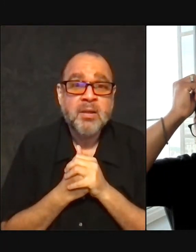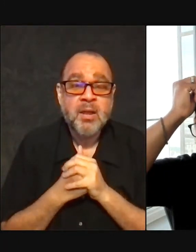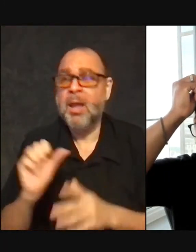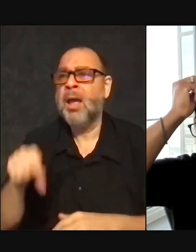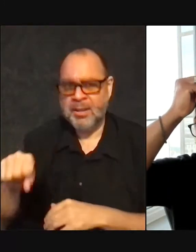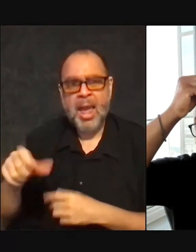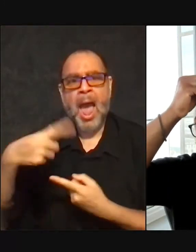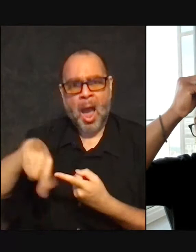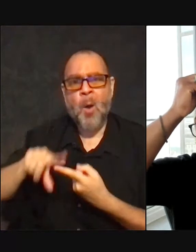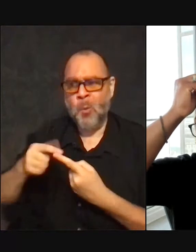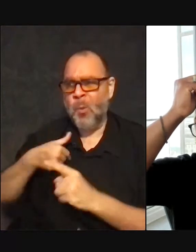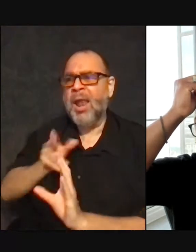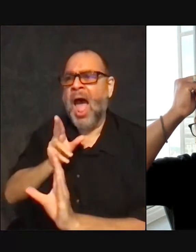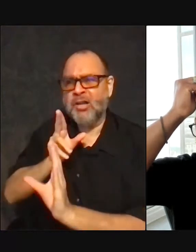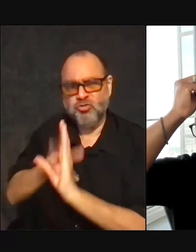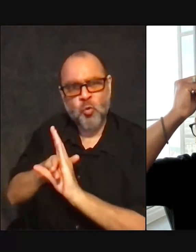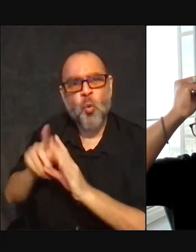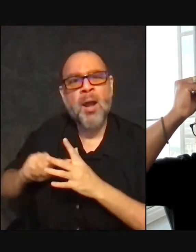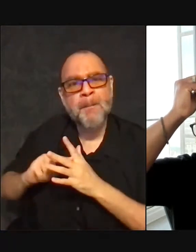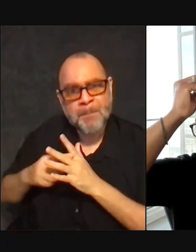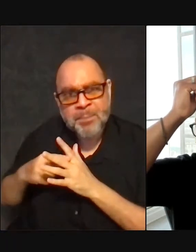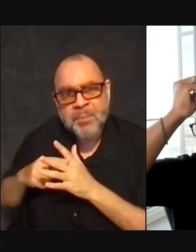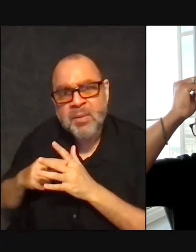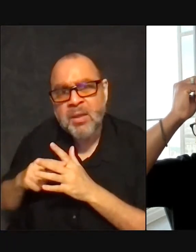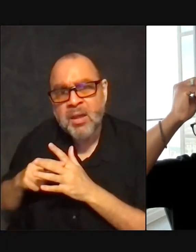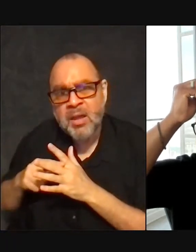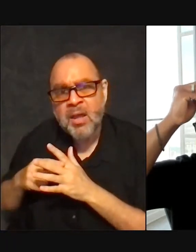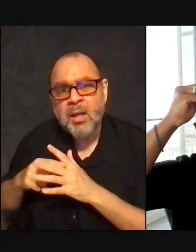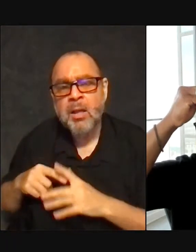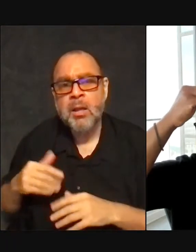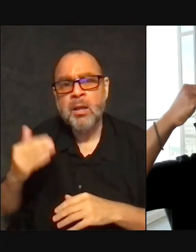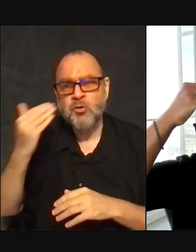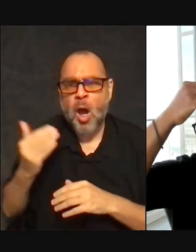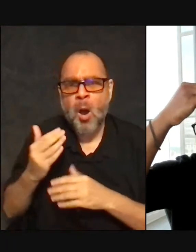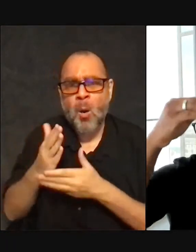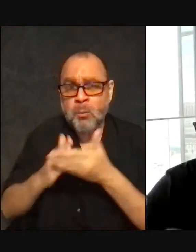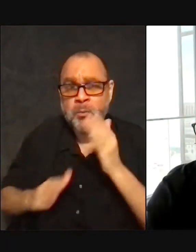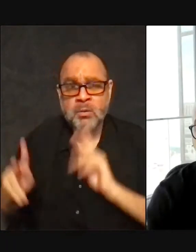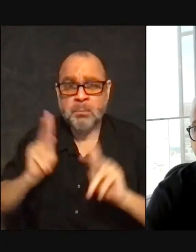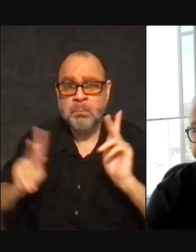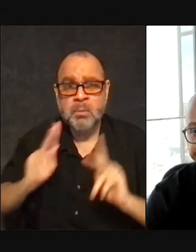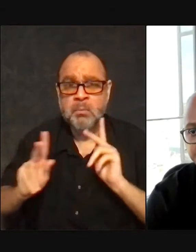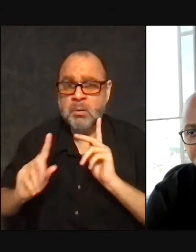joined early as well, in terms of like connecting with humans I hadn't talked to in a long while, and connect back channel